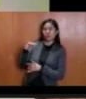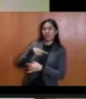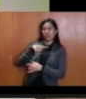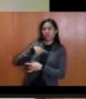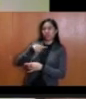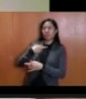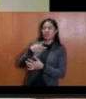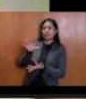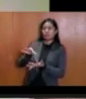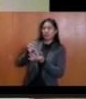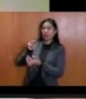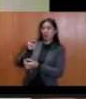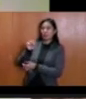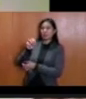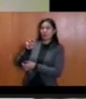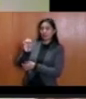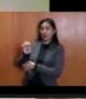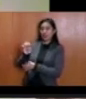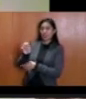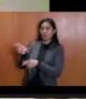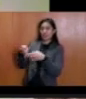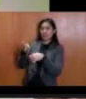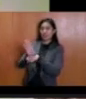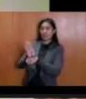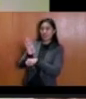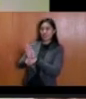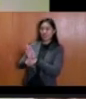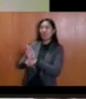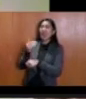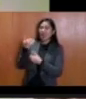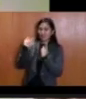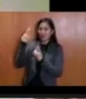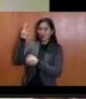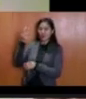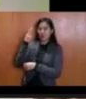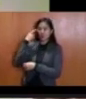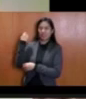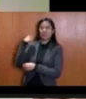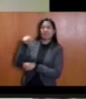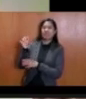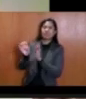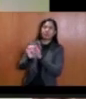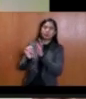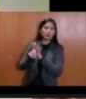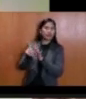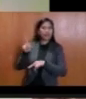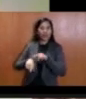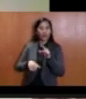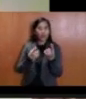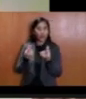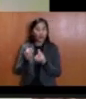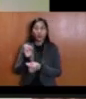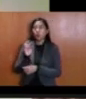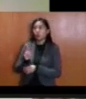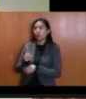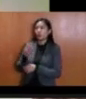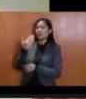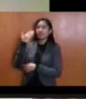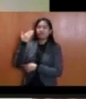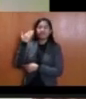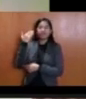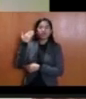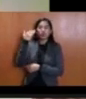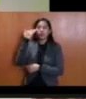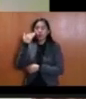small businesses. And there's a reason, I think, for the resistance, maybe the inability to adopt or the lack of capacity